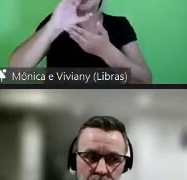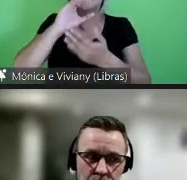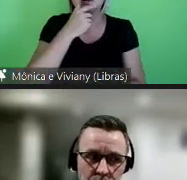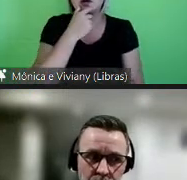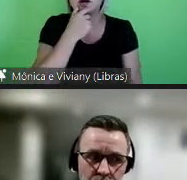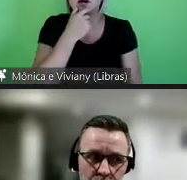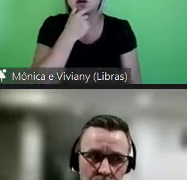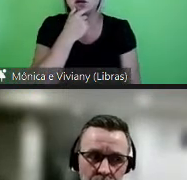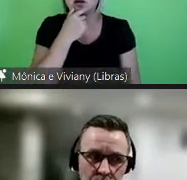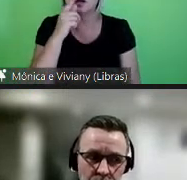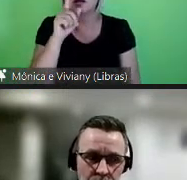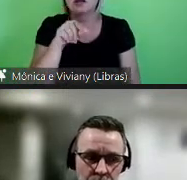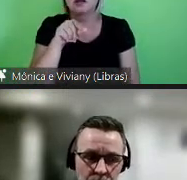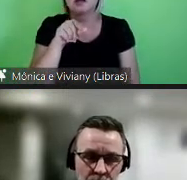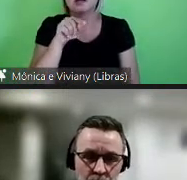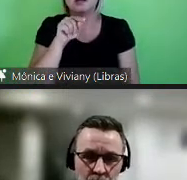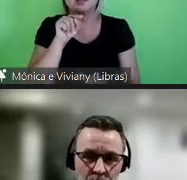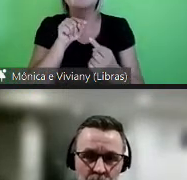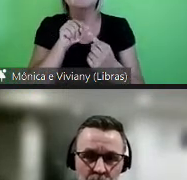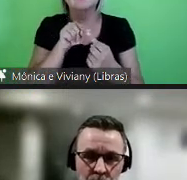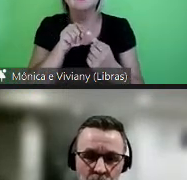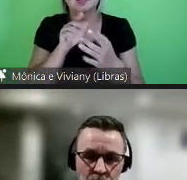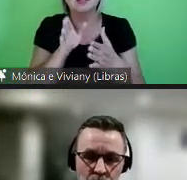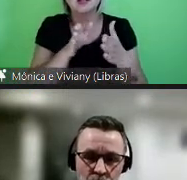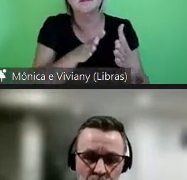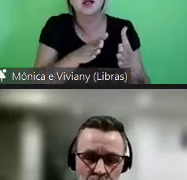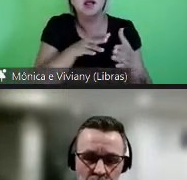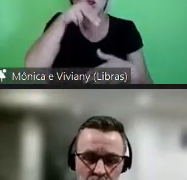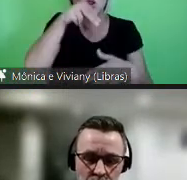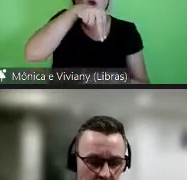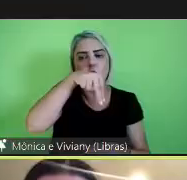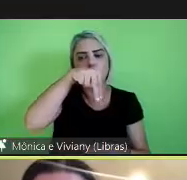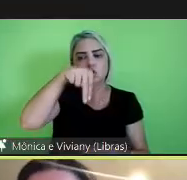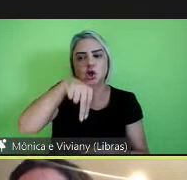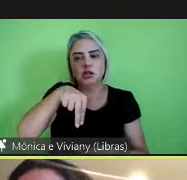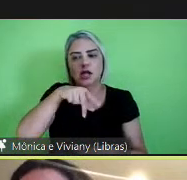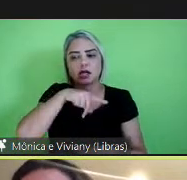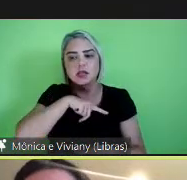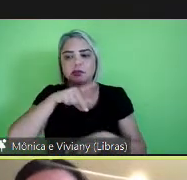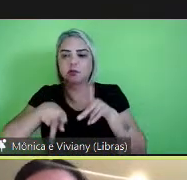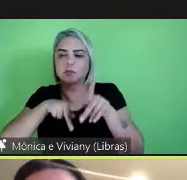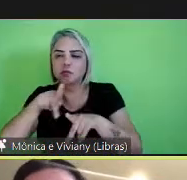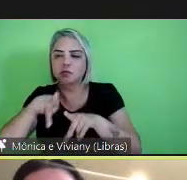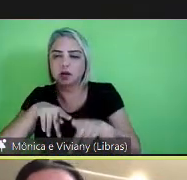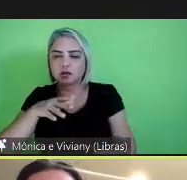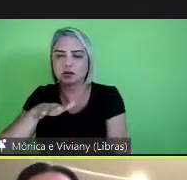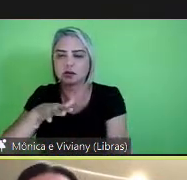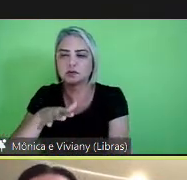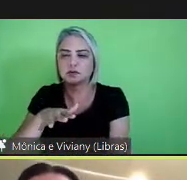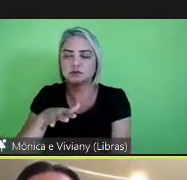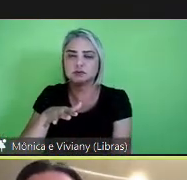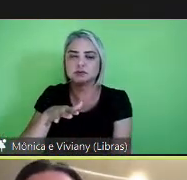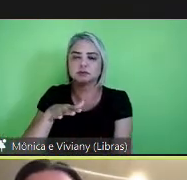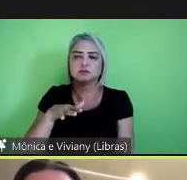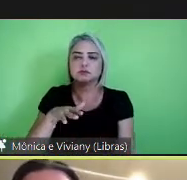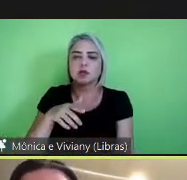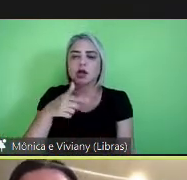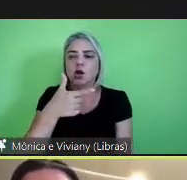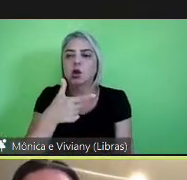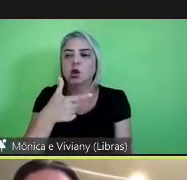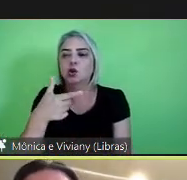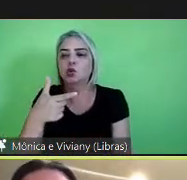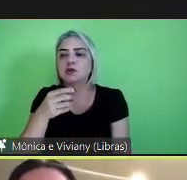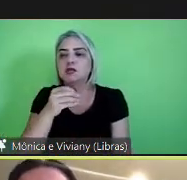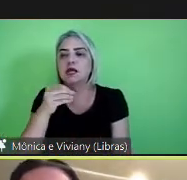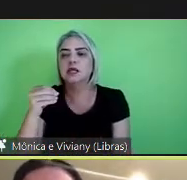in the northeast, Gateshead, and we have a population of just over 200,000. In terms of